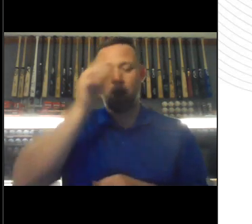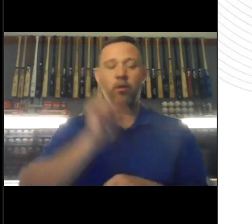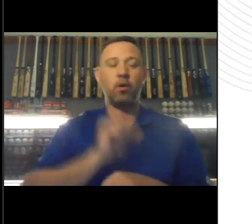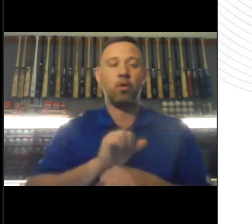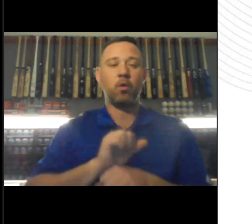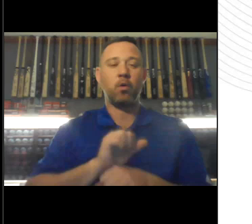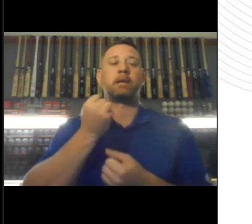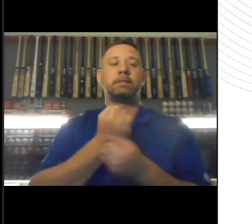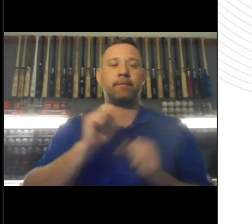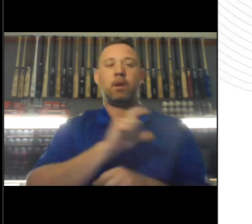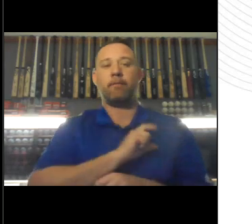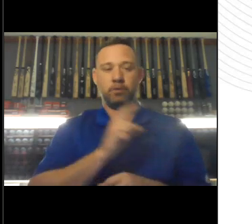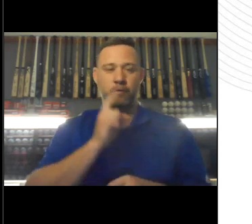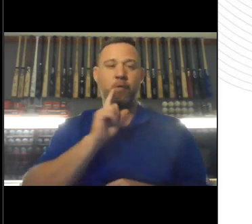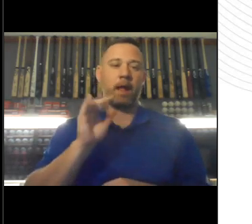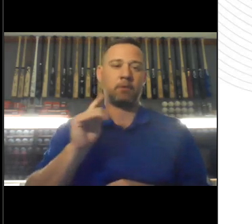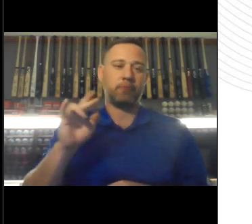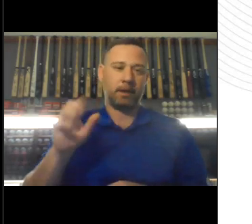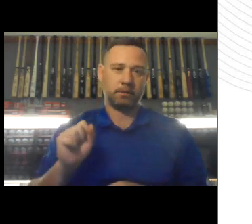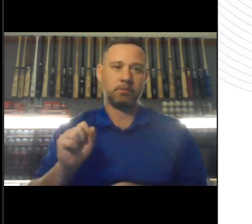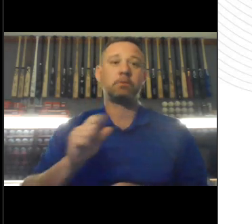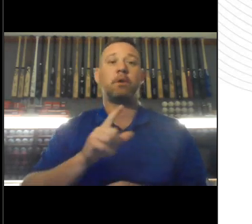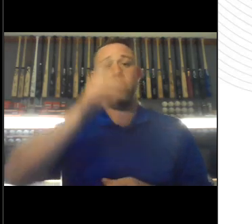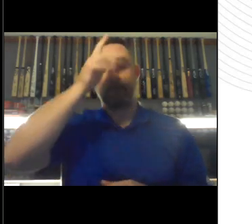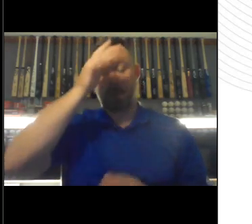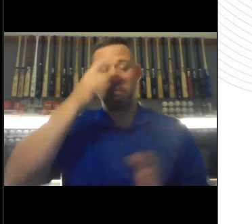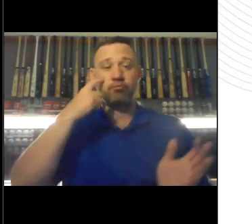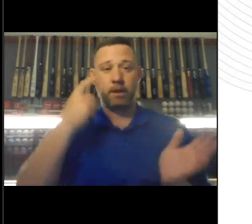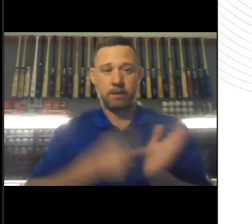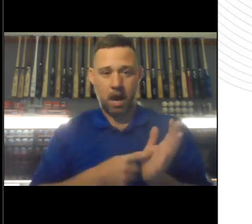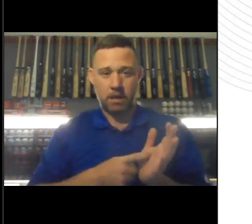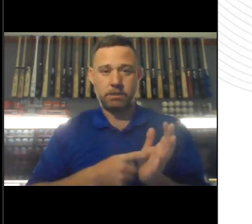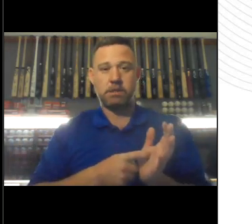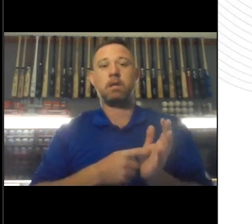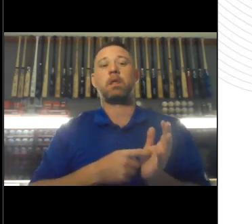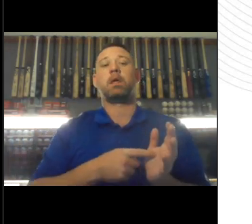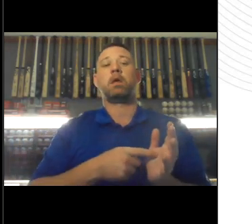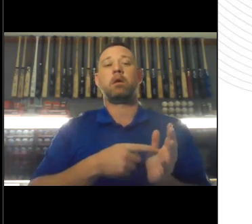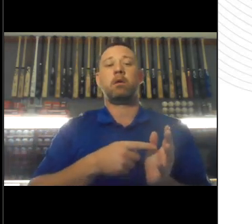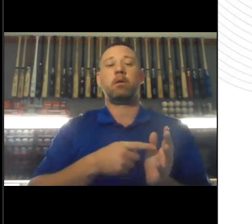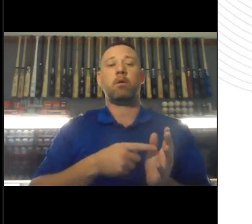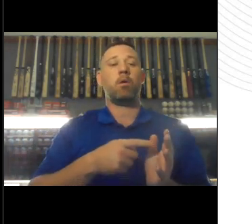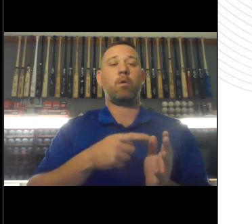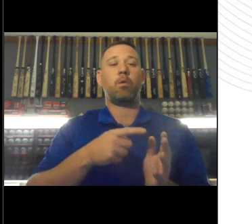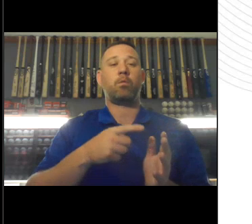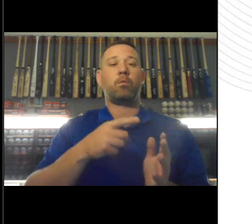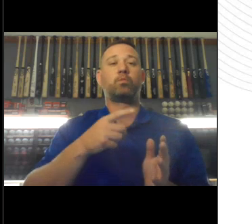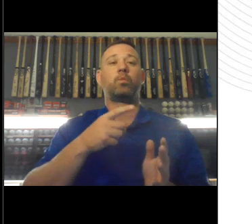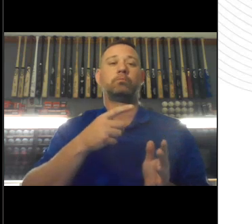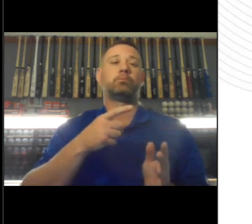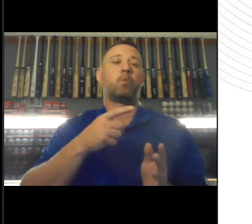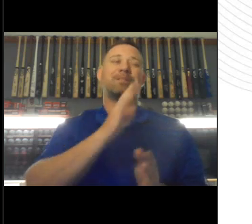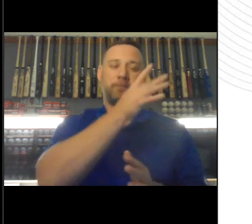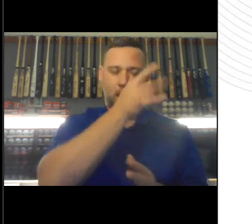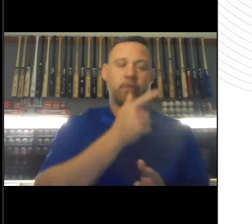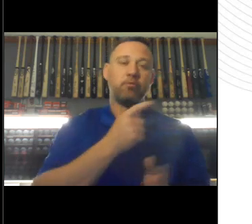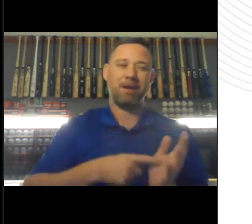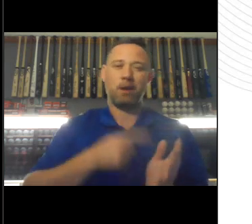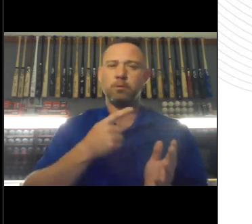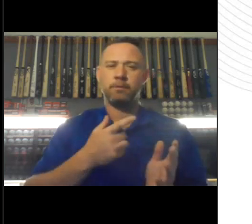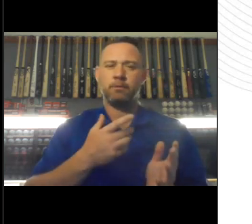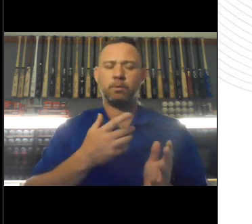officer. So his father recognized that Jeremy was very interested in math